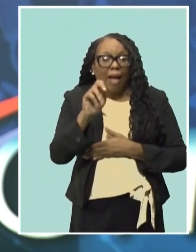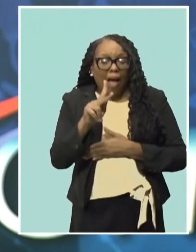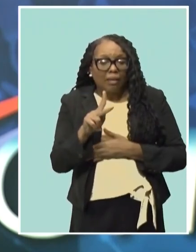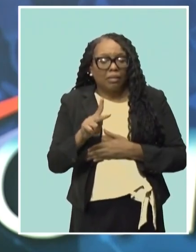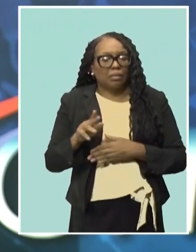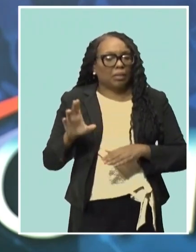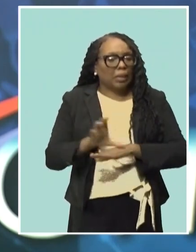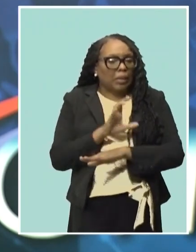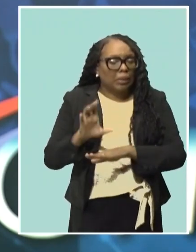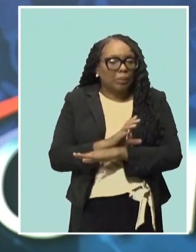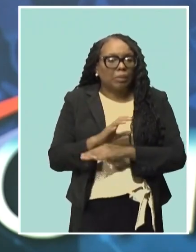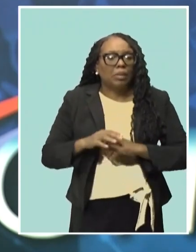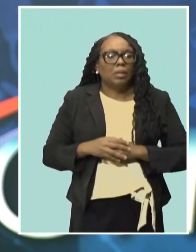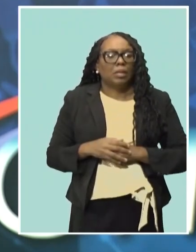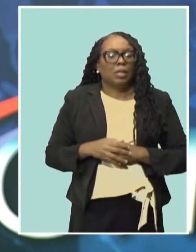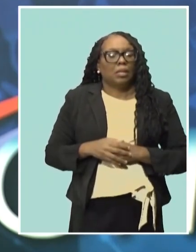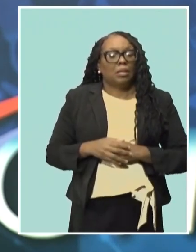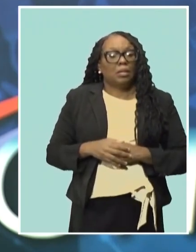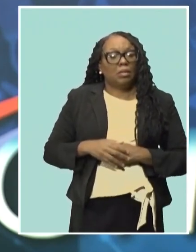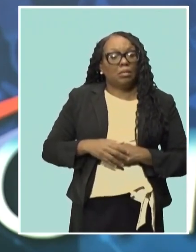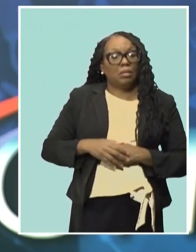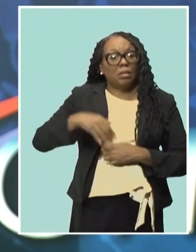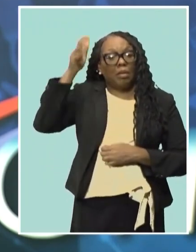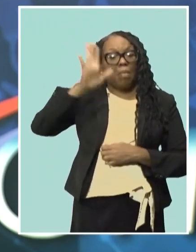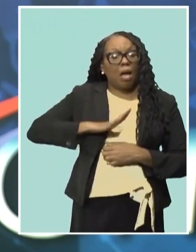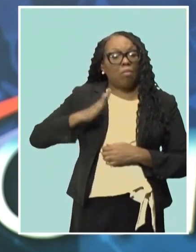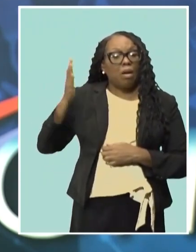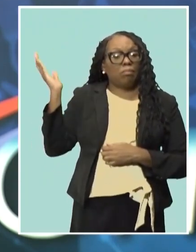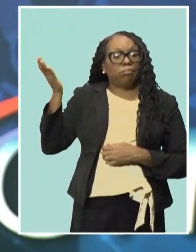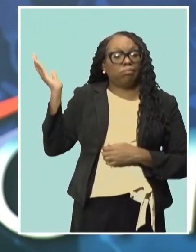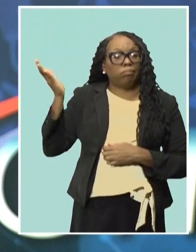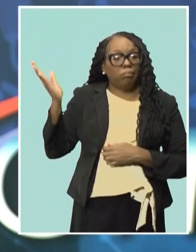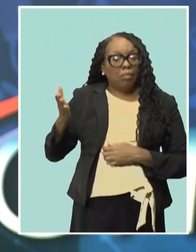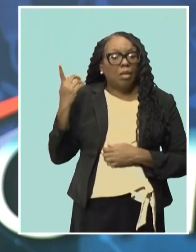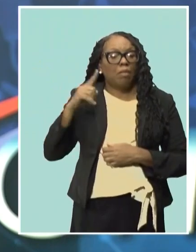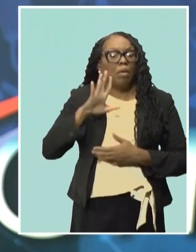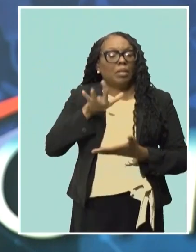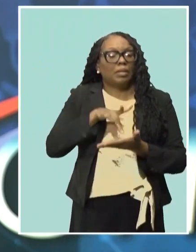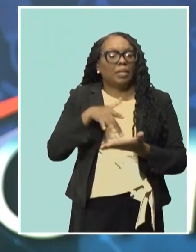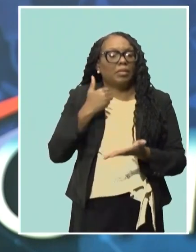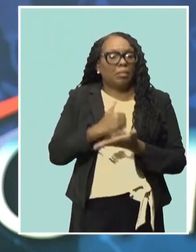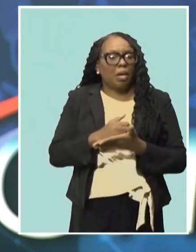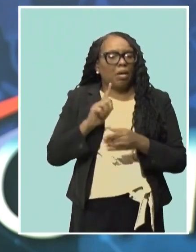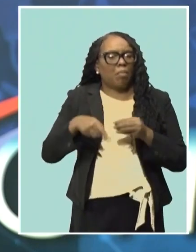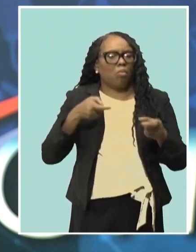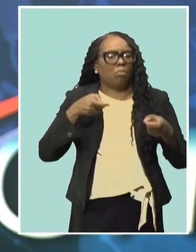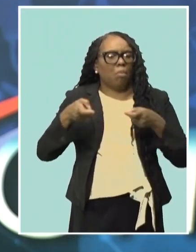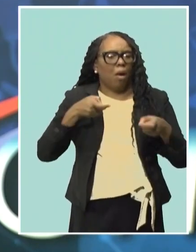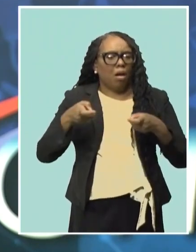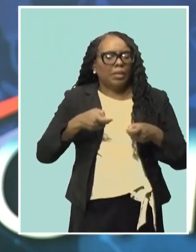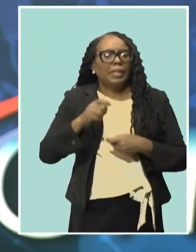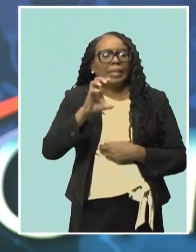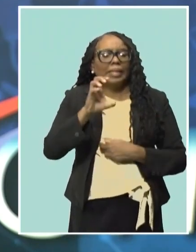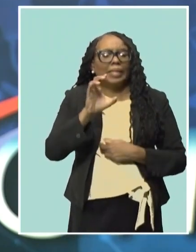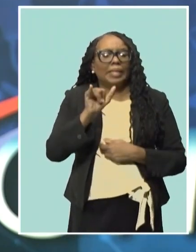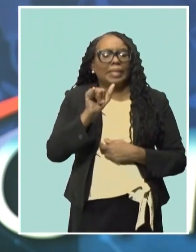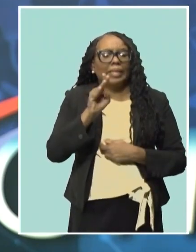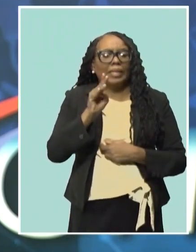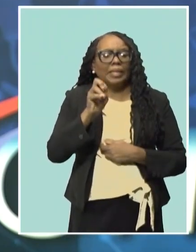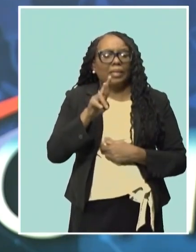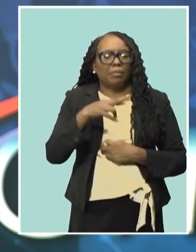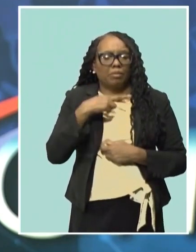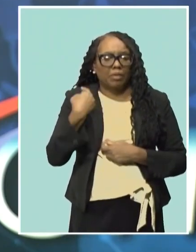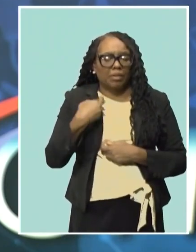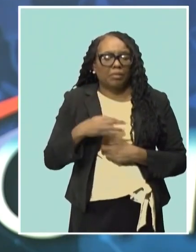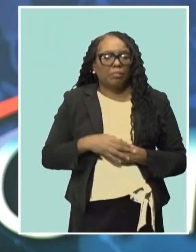Bank of Barbados-sponsored forum on managing cyber risk in Barbados' financial sector. Mr. Harris says the COVID pandemic has